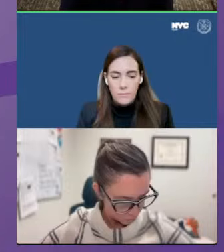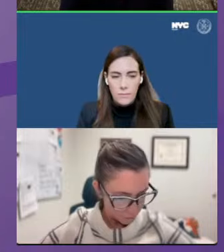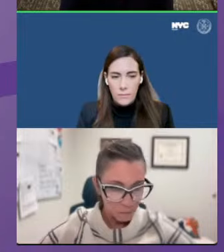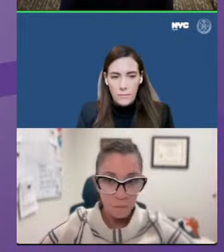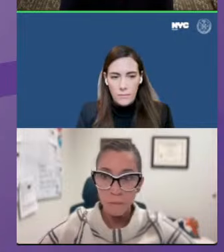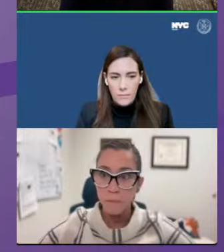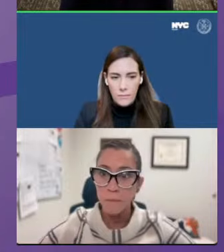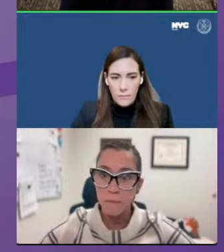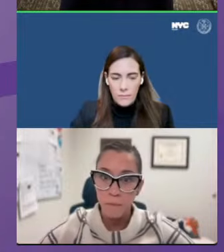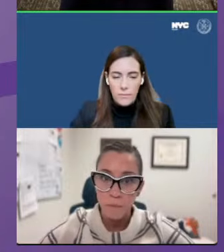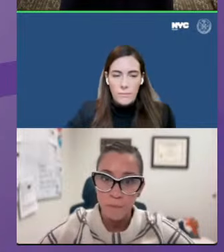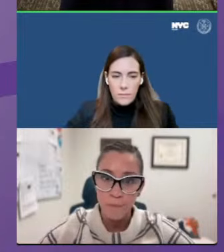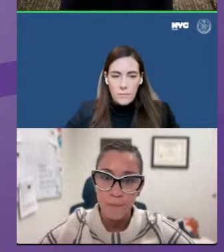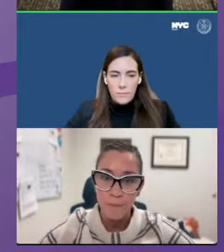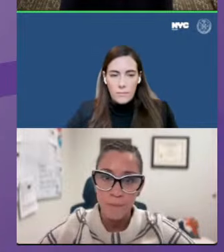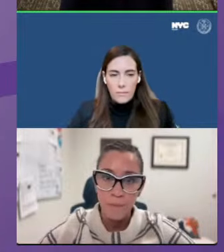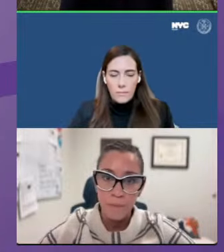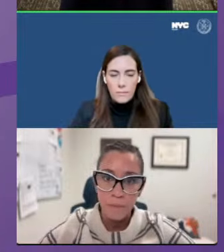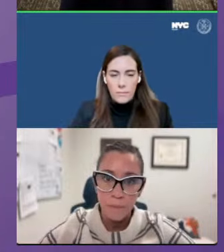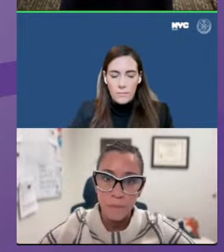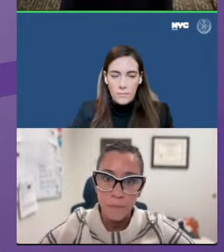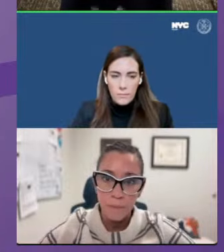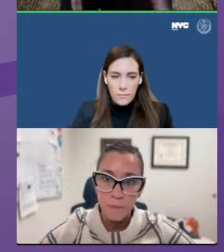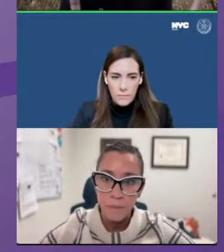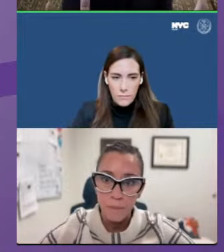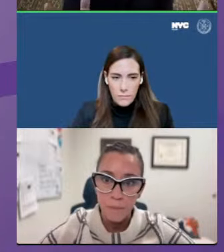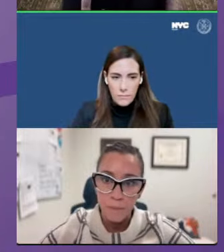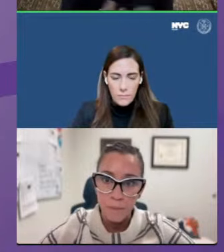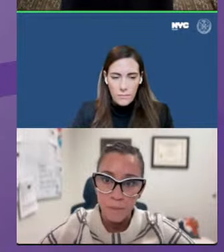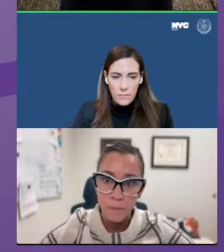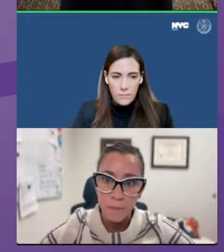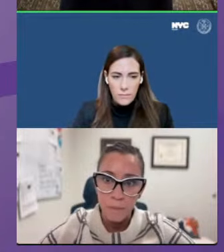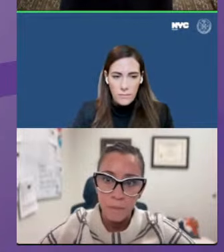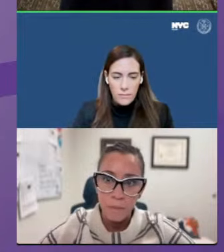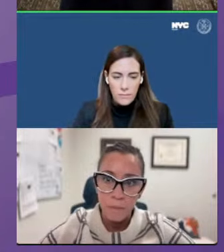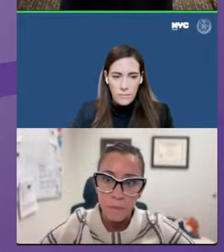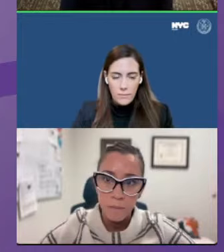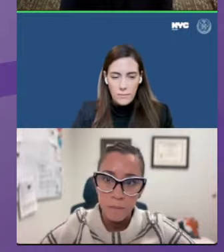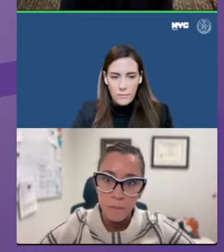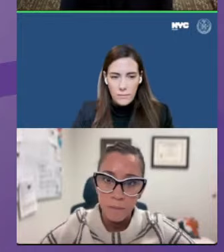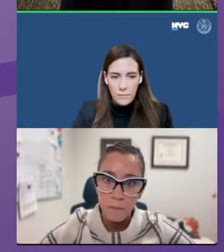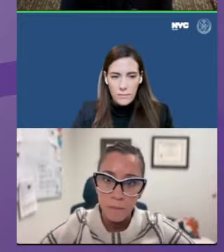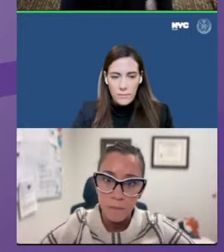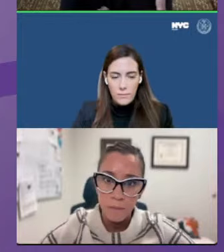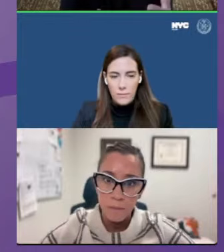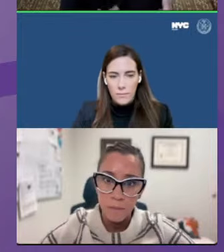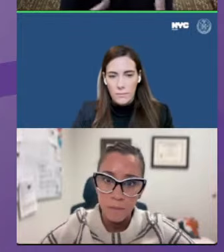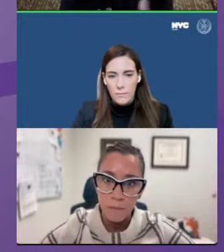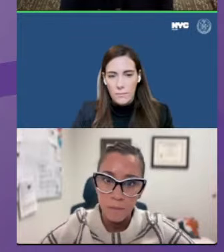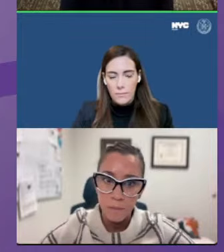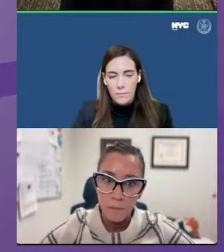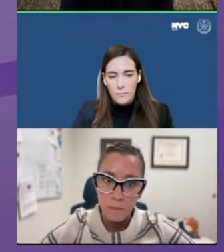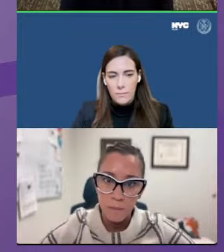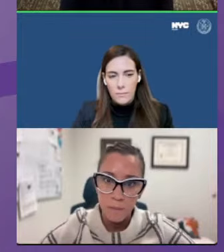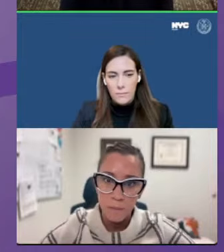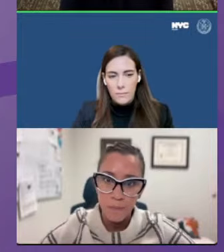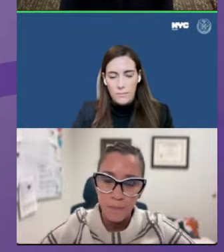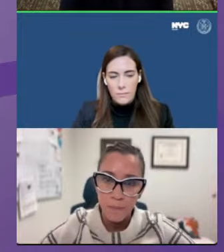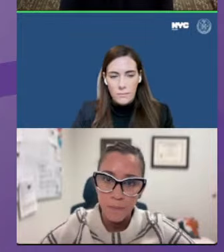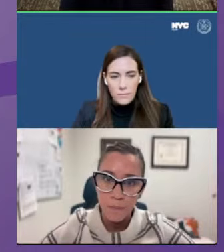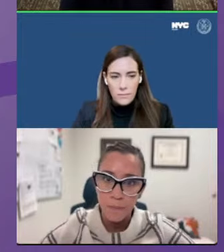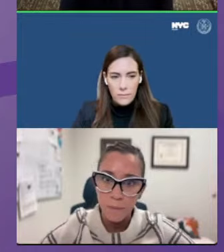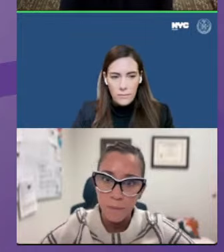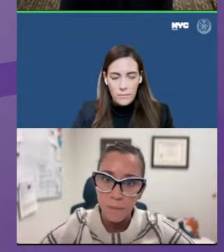tissue very well. So if the virus is hiding out in the tissue, then Paxlovid isn't going to do a good job. So what we're really